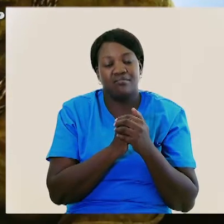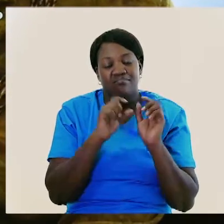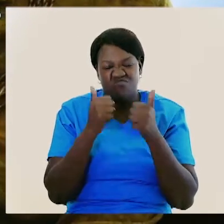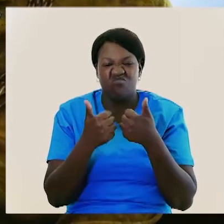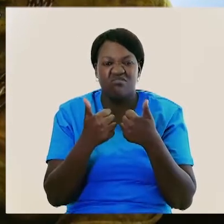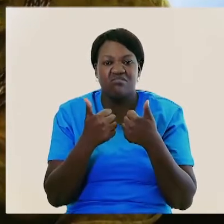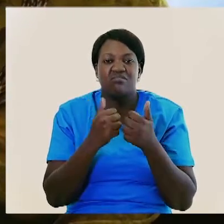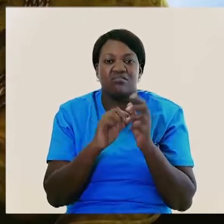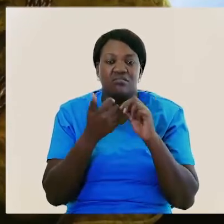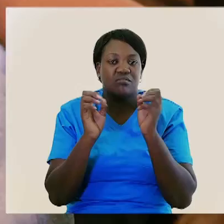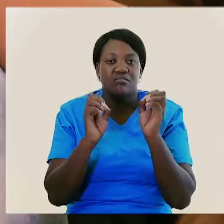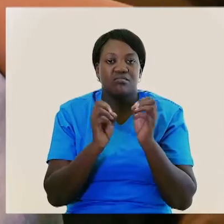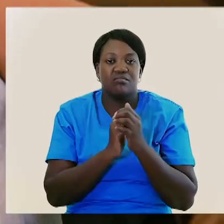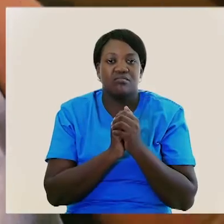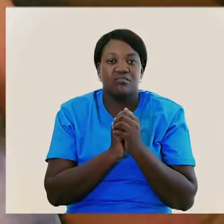dear.